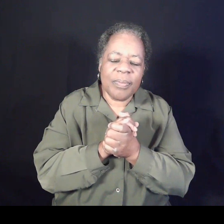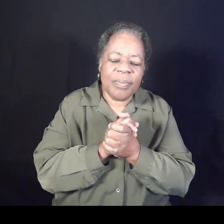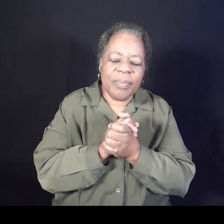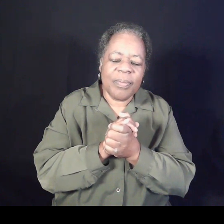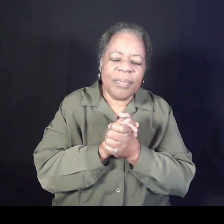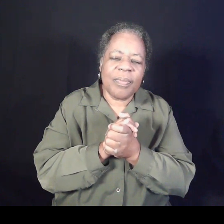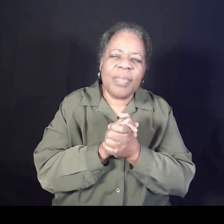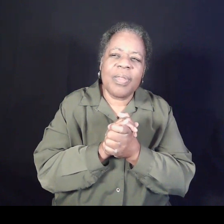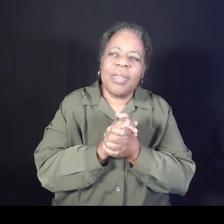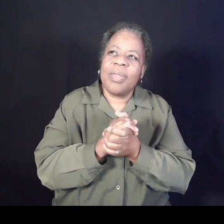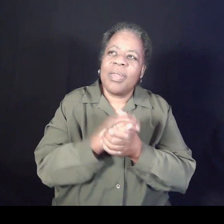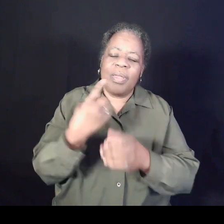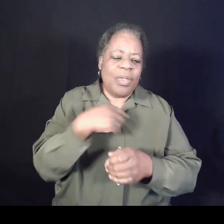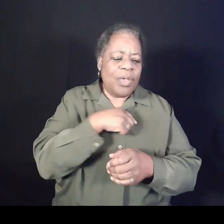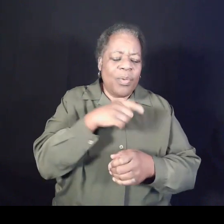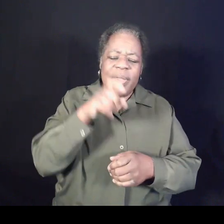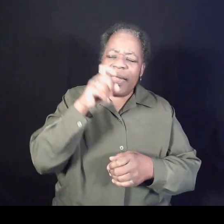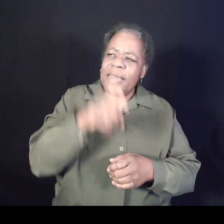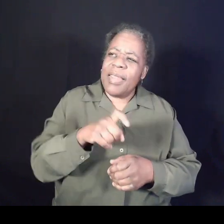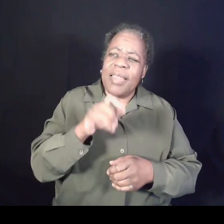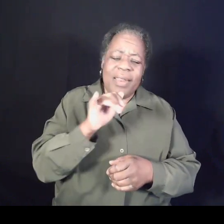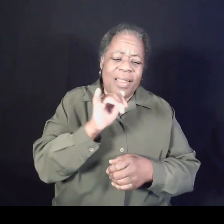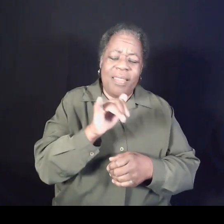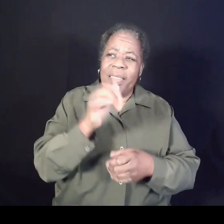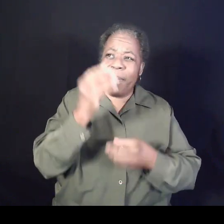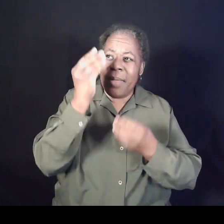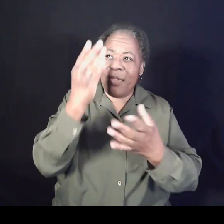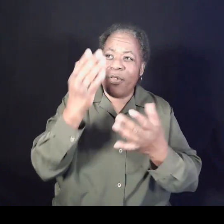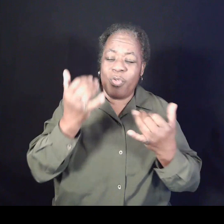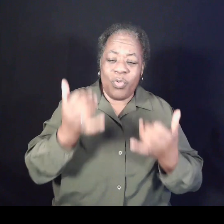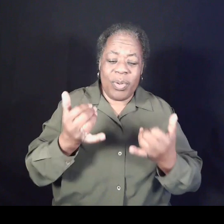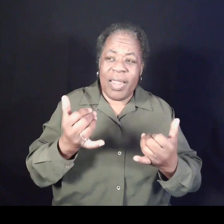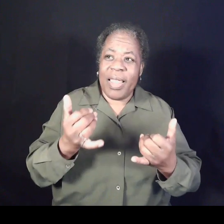How desperately we need this message today, Lord, in a